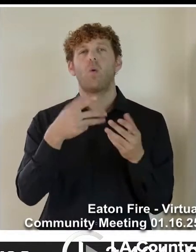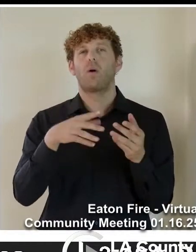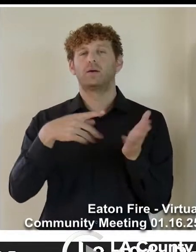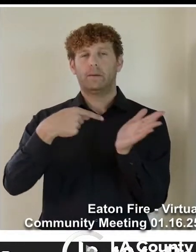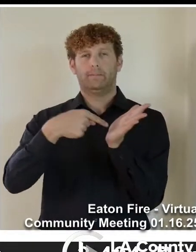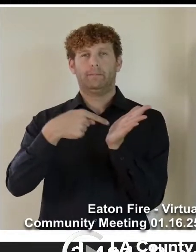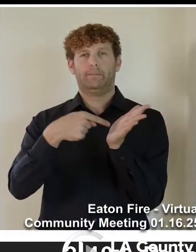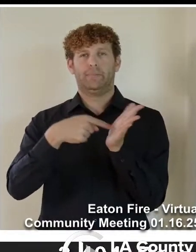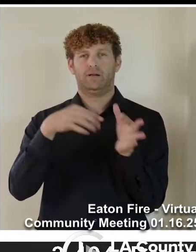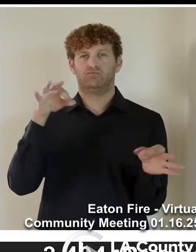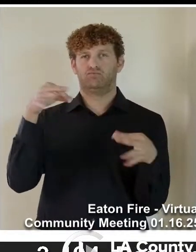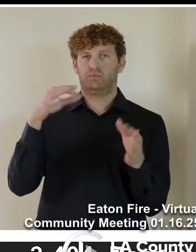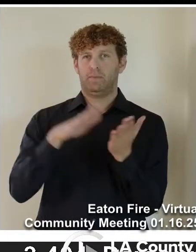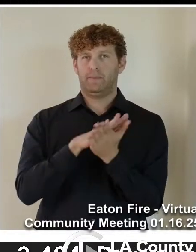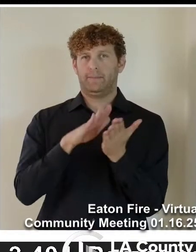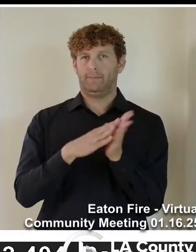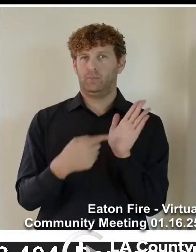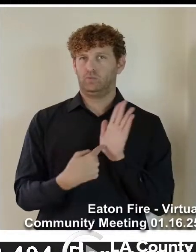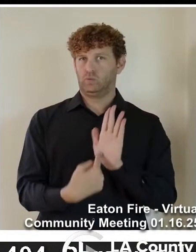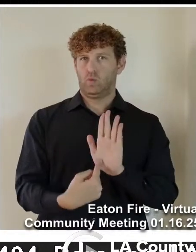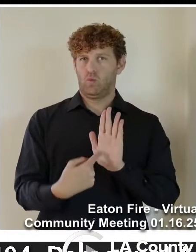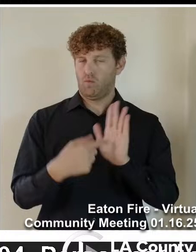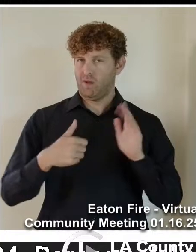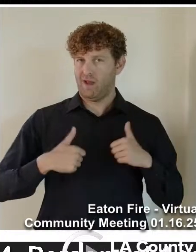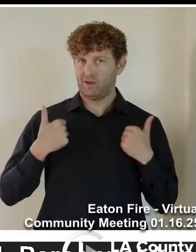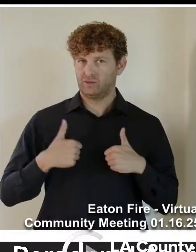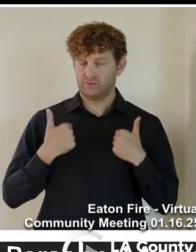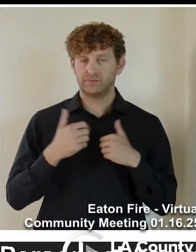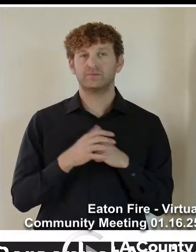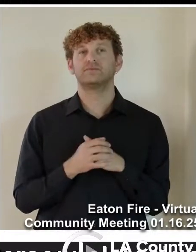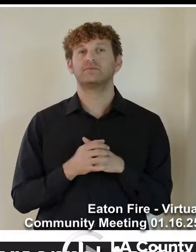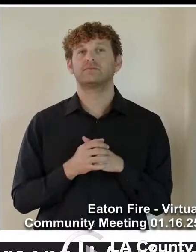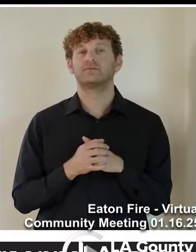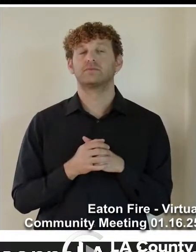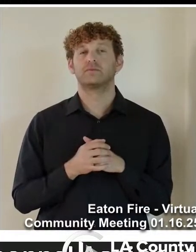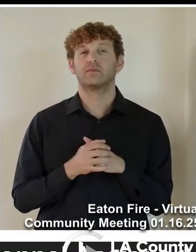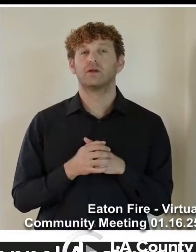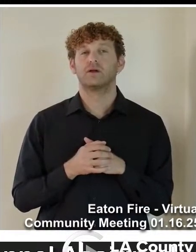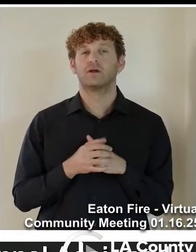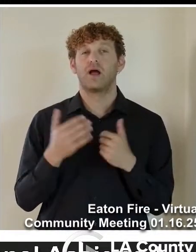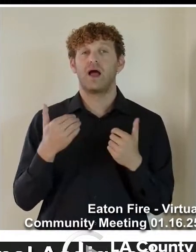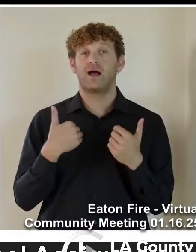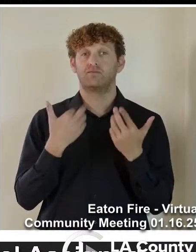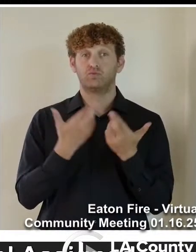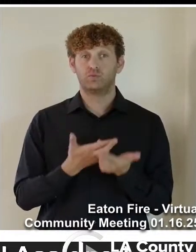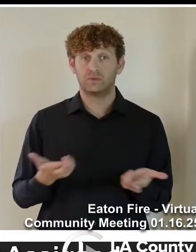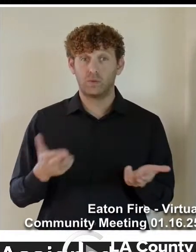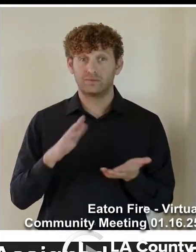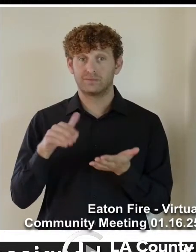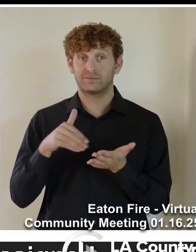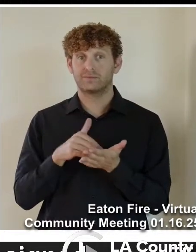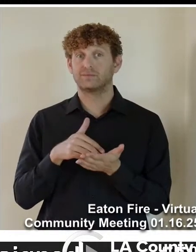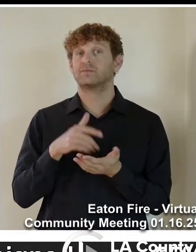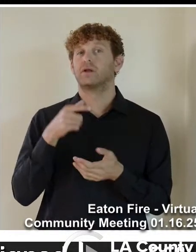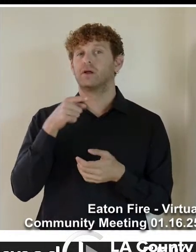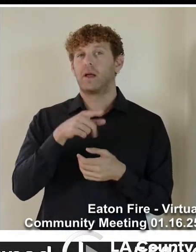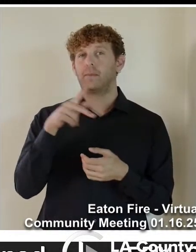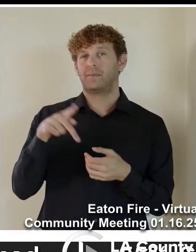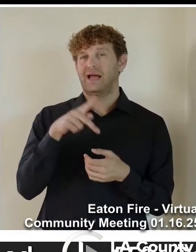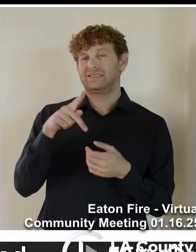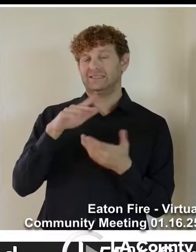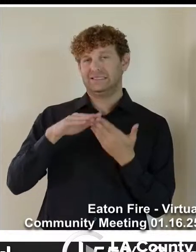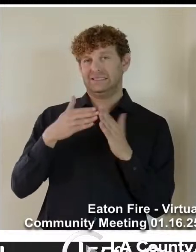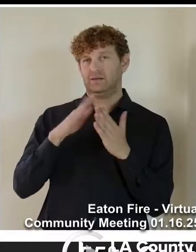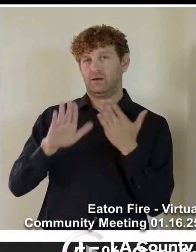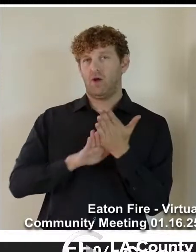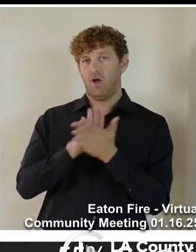A disaster resource center has been established at Pasadena City College, located at 3035 East Foothill